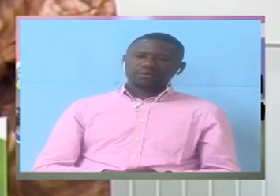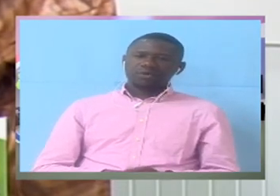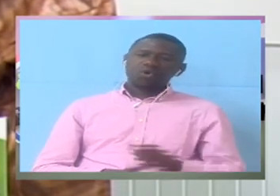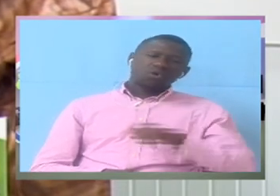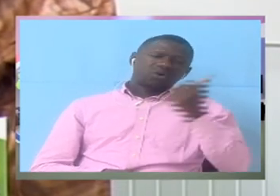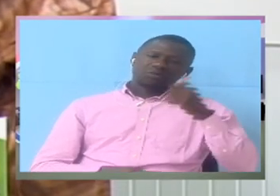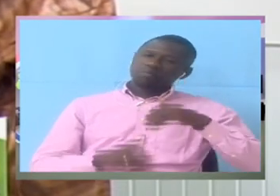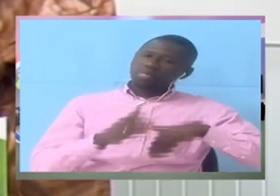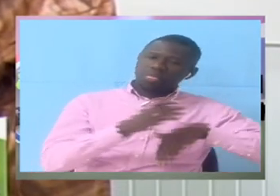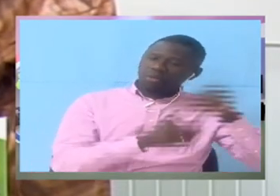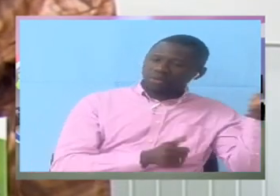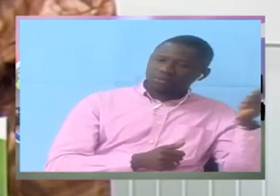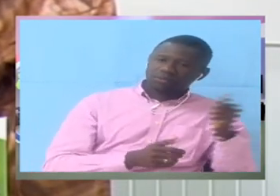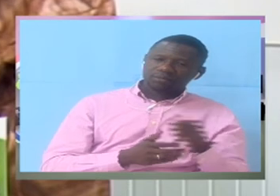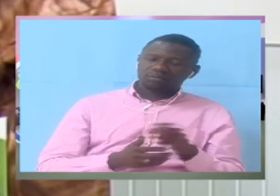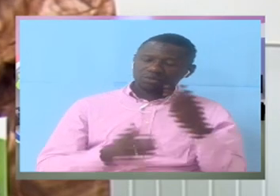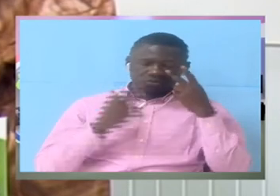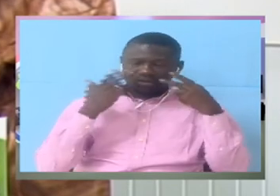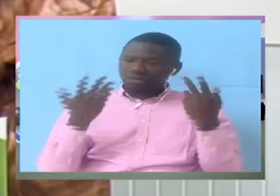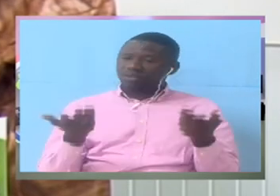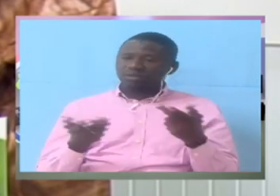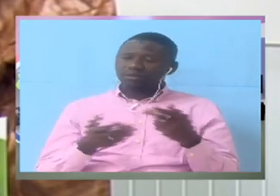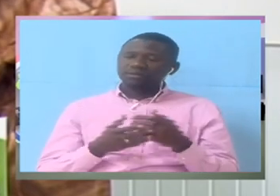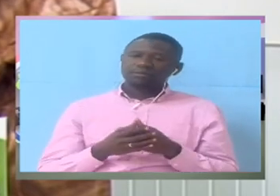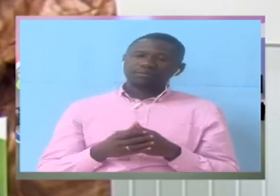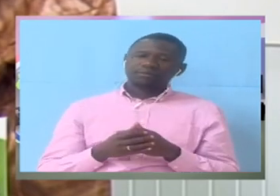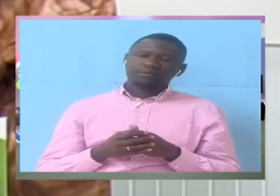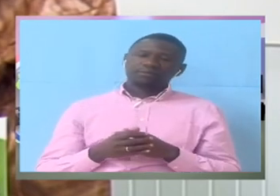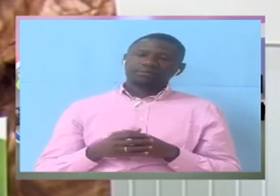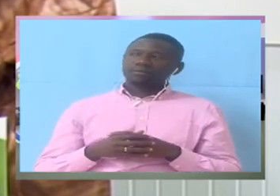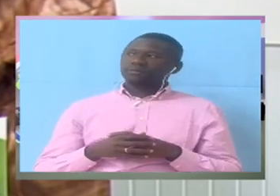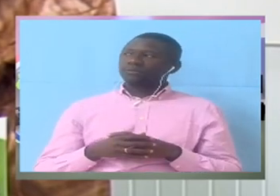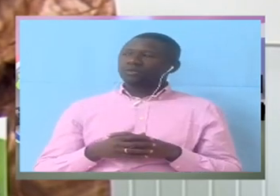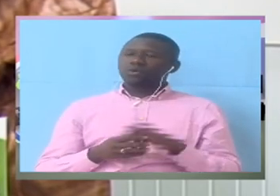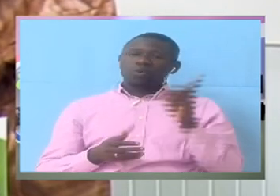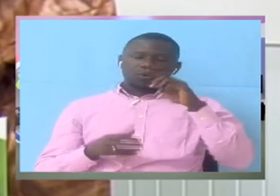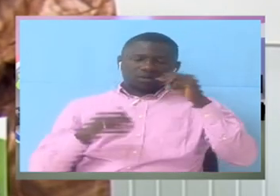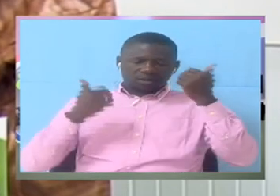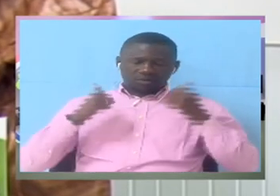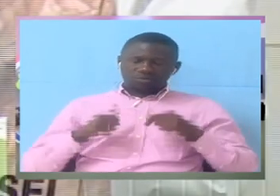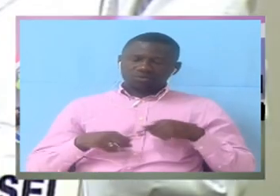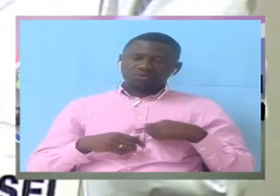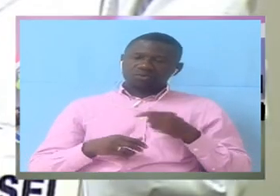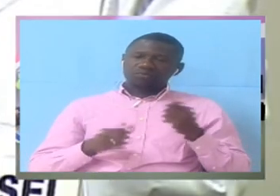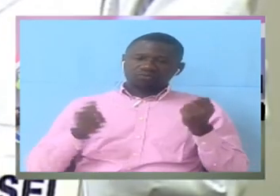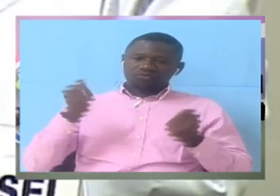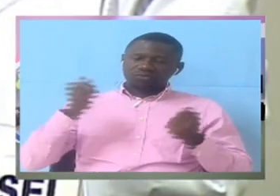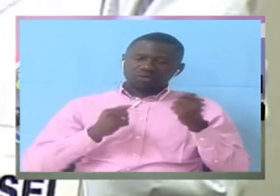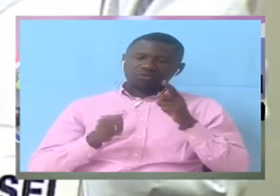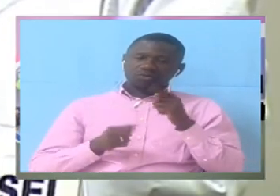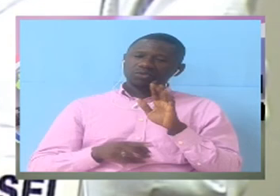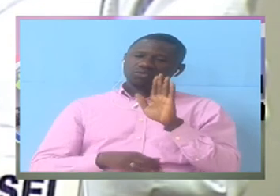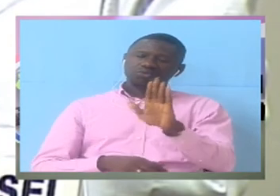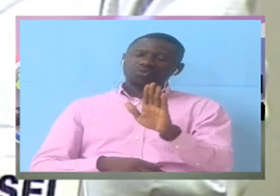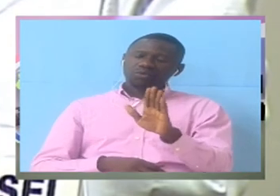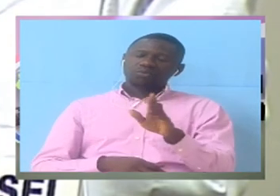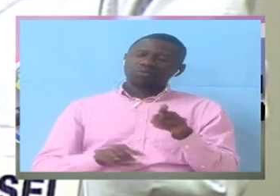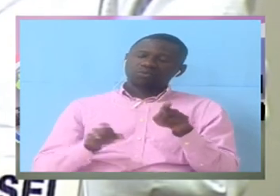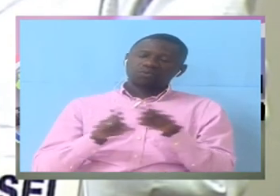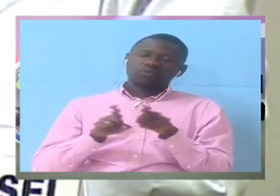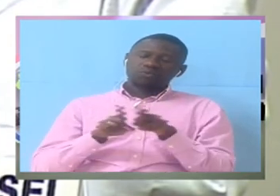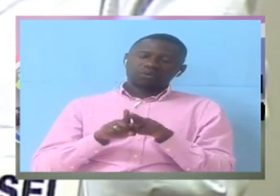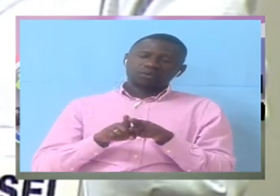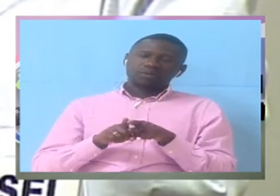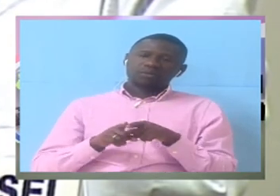They all ran away. I didn't see any soldier there. Goodness. And what happened to the vehicle that you had stocked